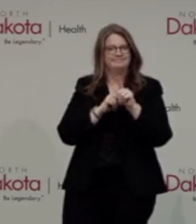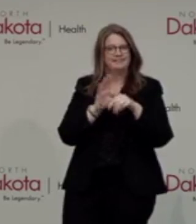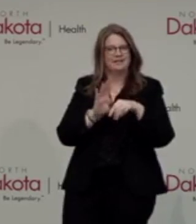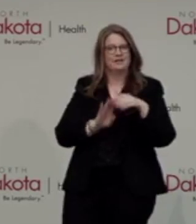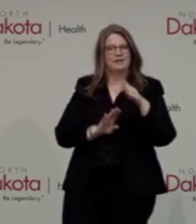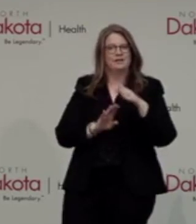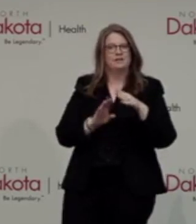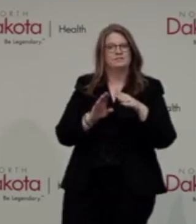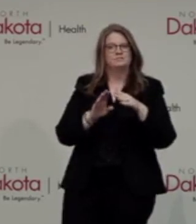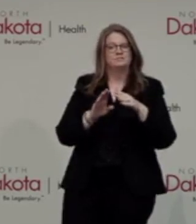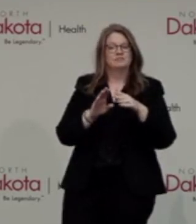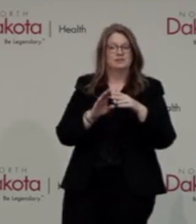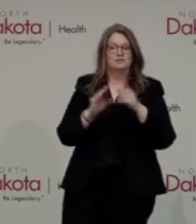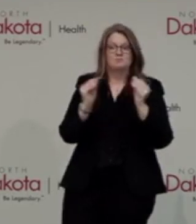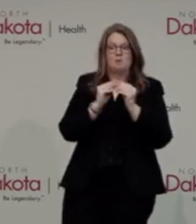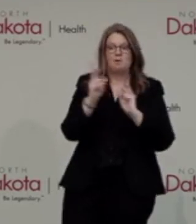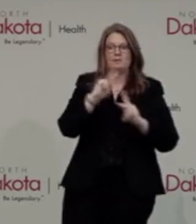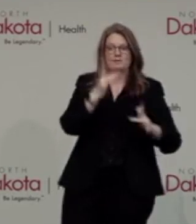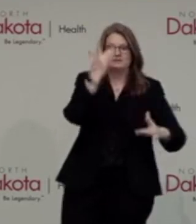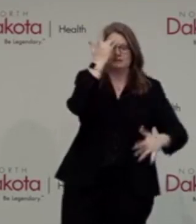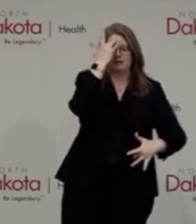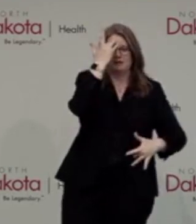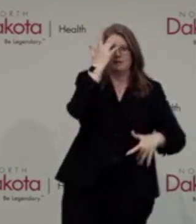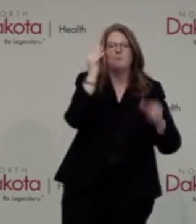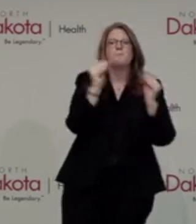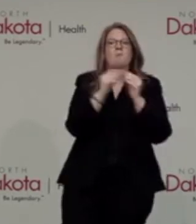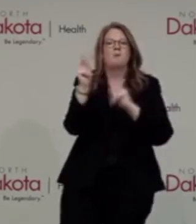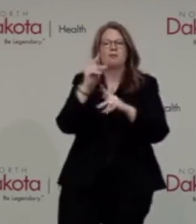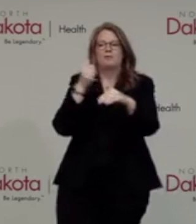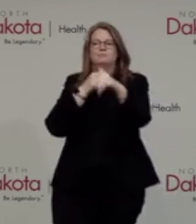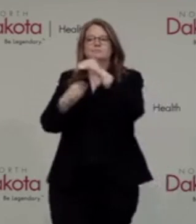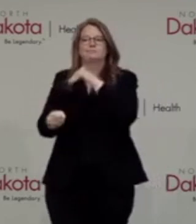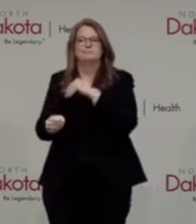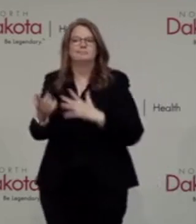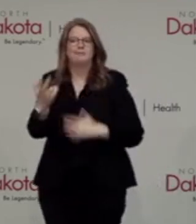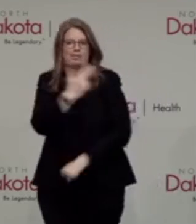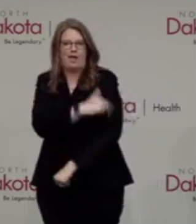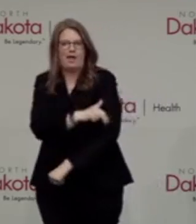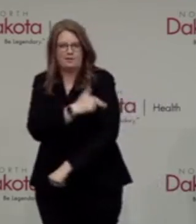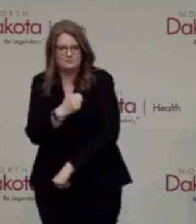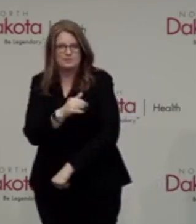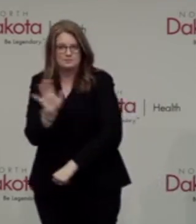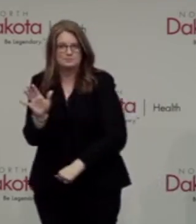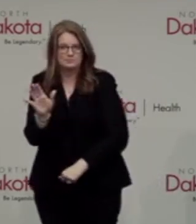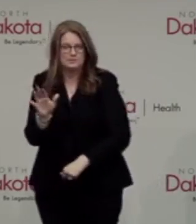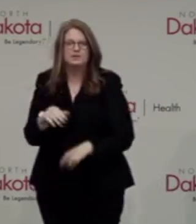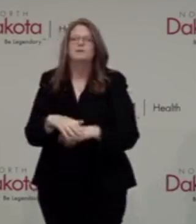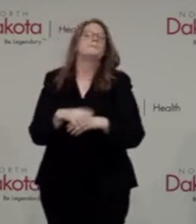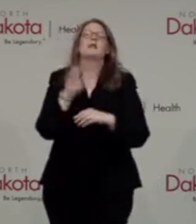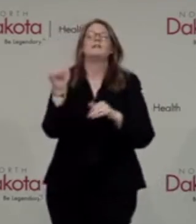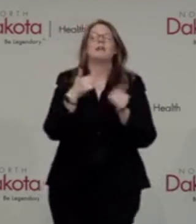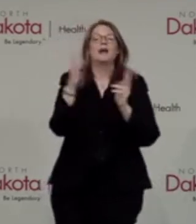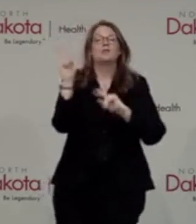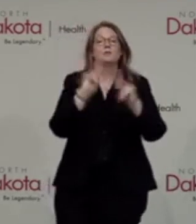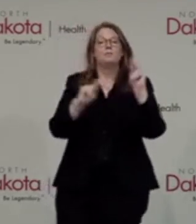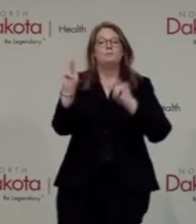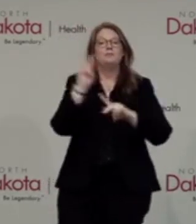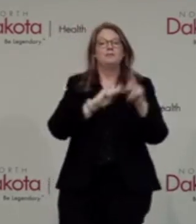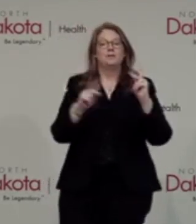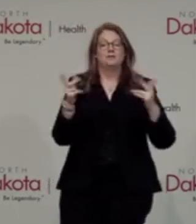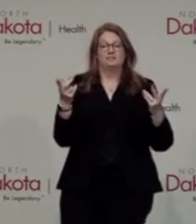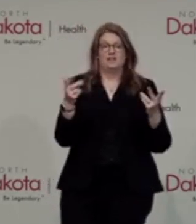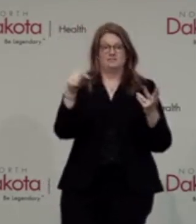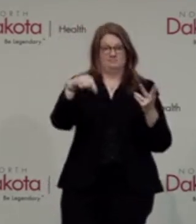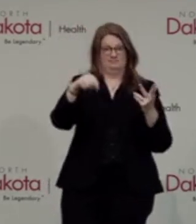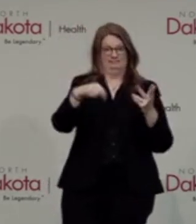more hospitalizations. You'll hear from our hospital folks that are going to be on the call today that in addition